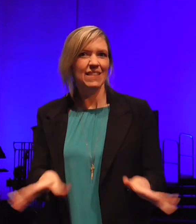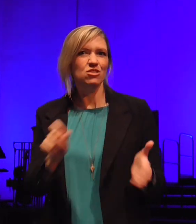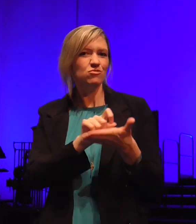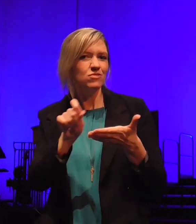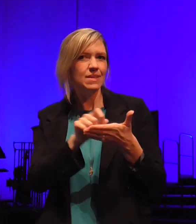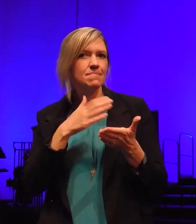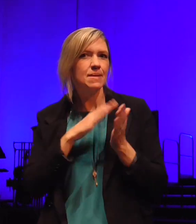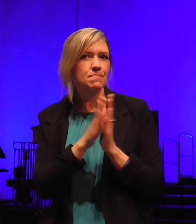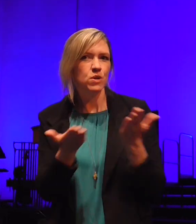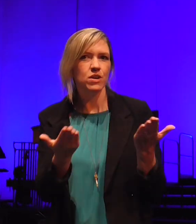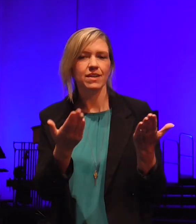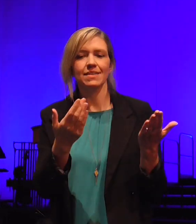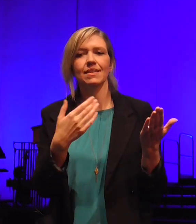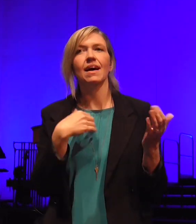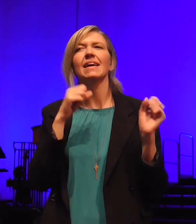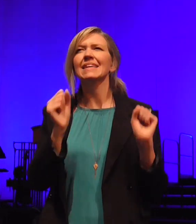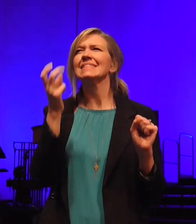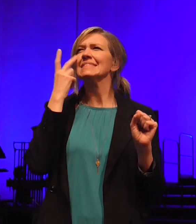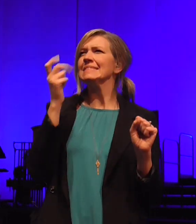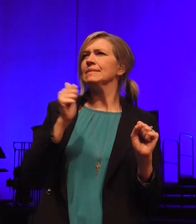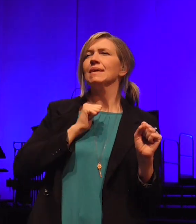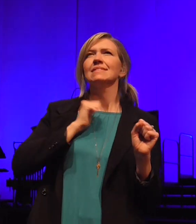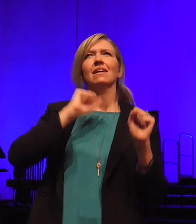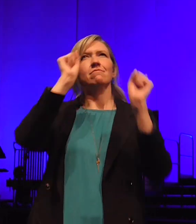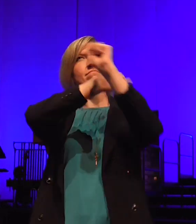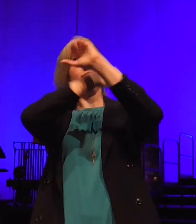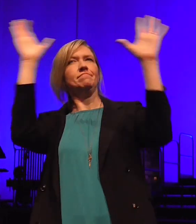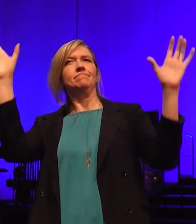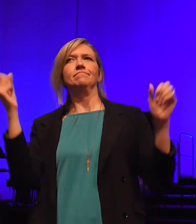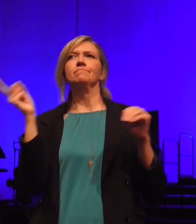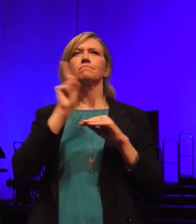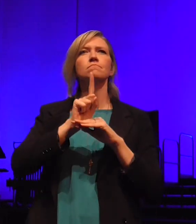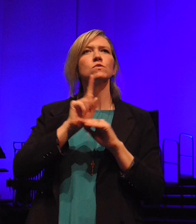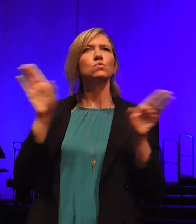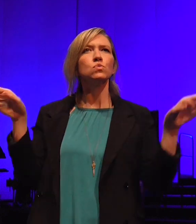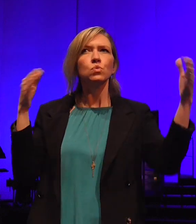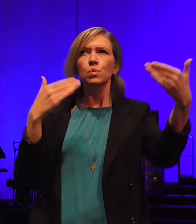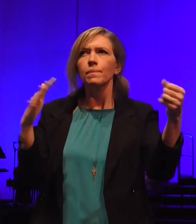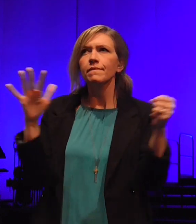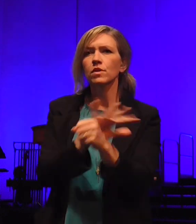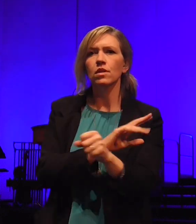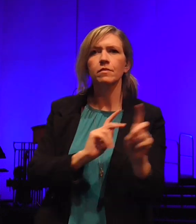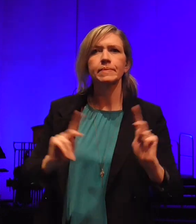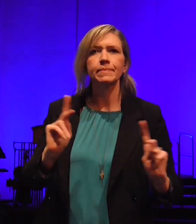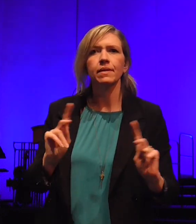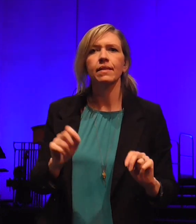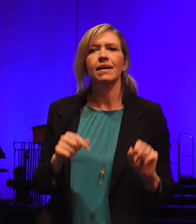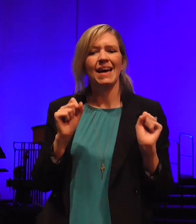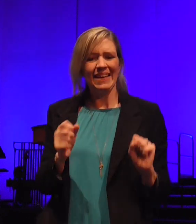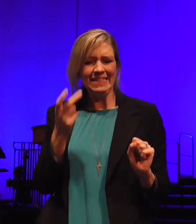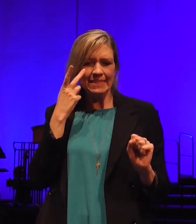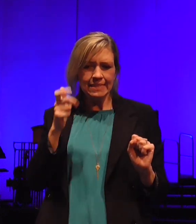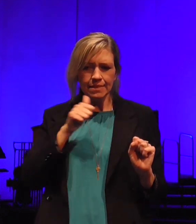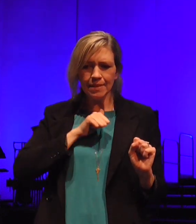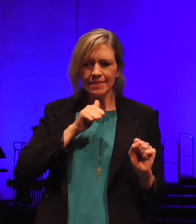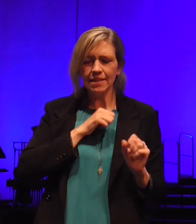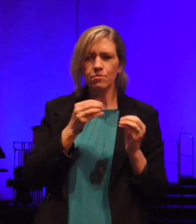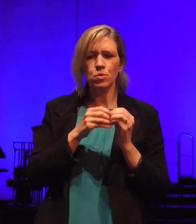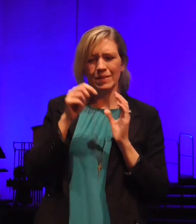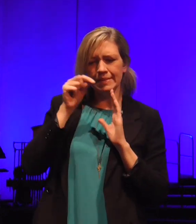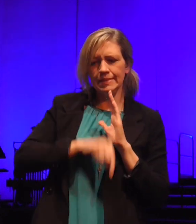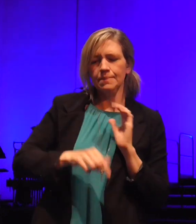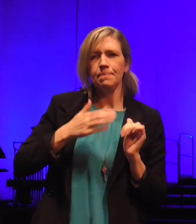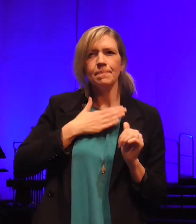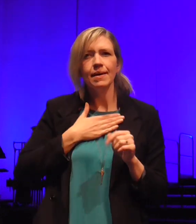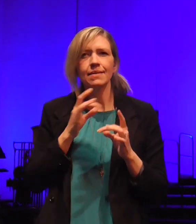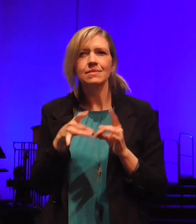year. Oh, I can see myself speaking to rooms full of people. Oh, I can see myself deepening in my